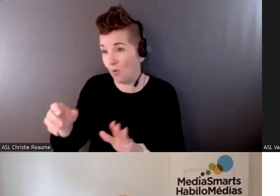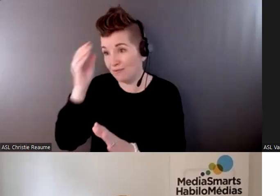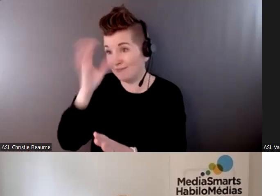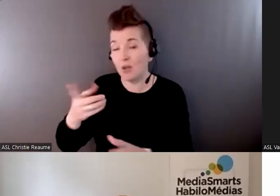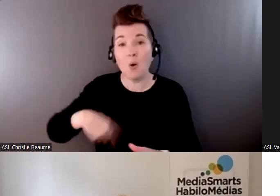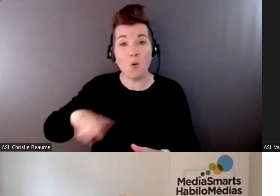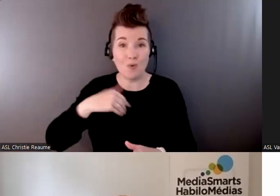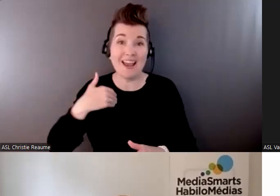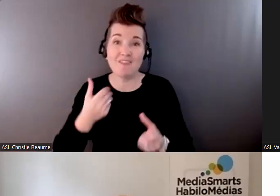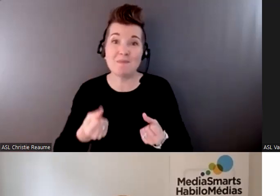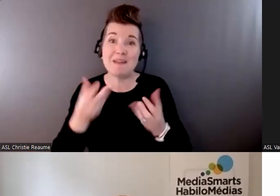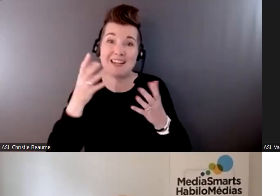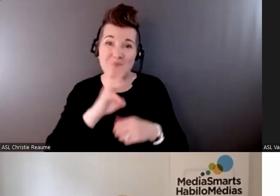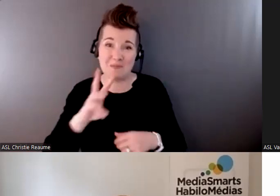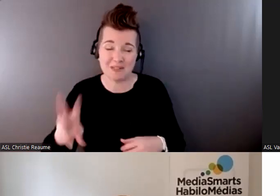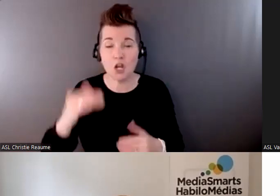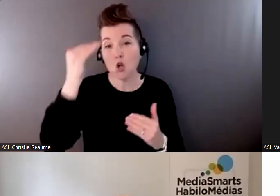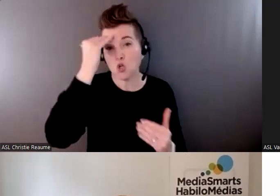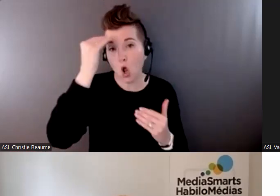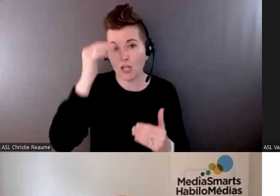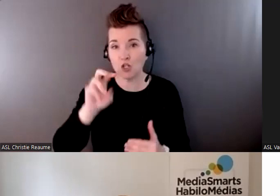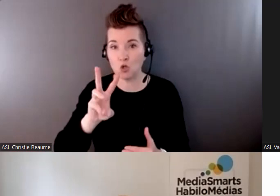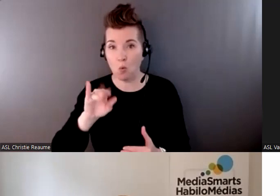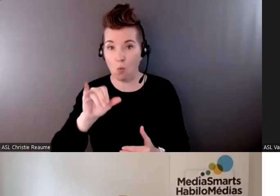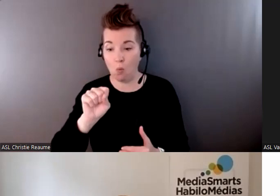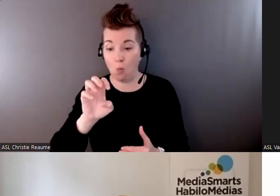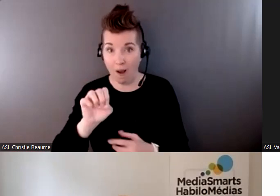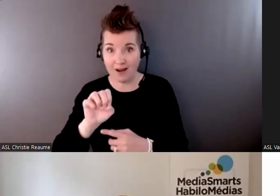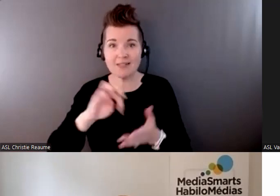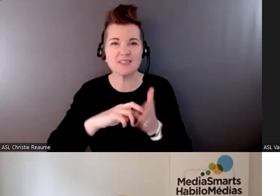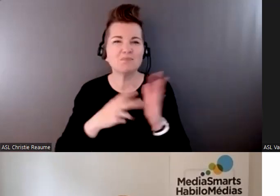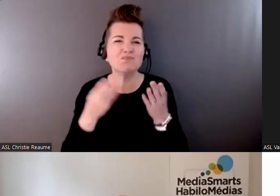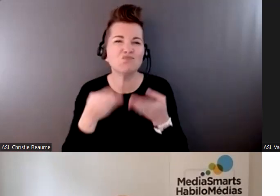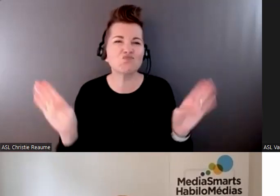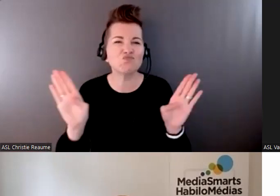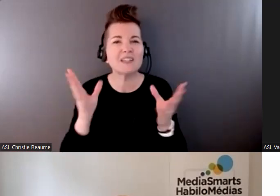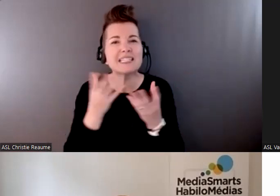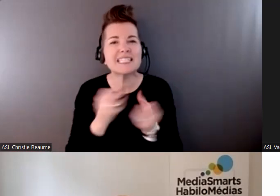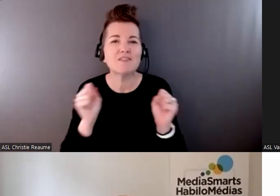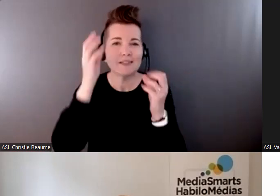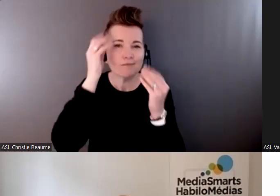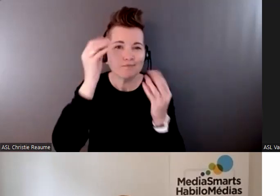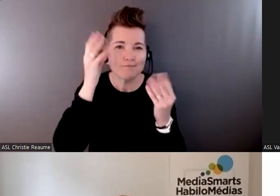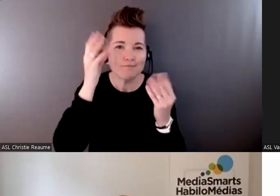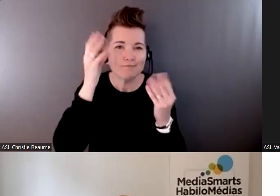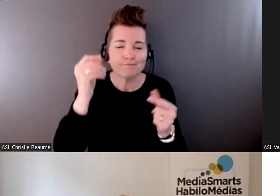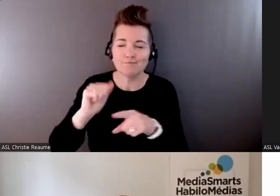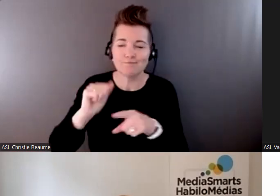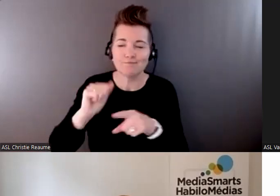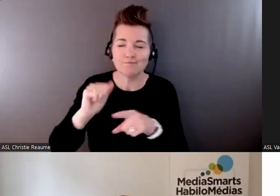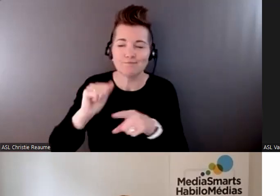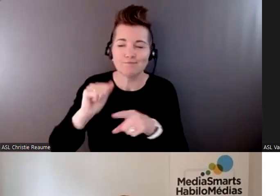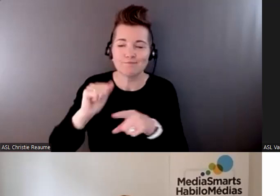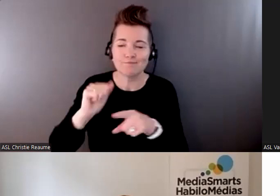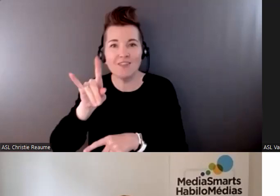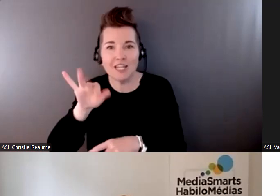wise is one of them it's kind of more General cyber safety type information so it has you know training videos it has tip sheets that